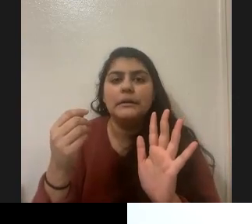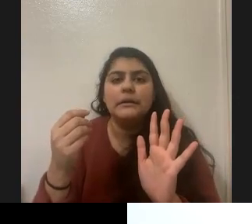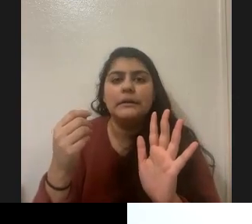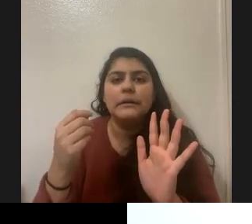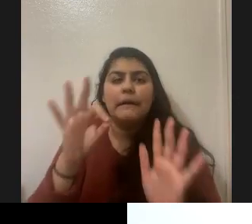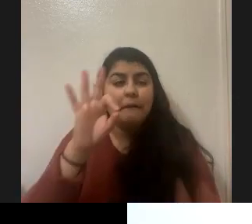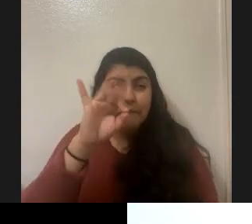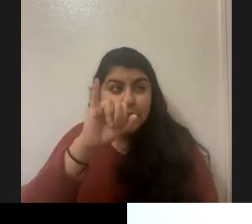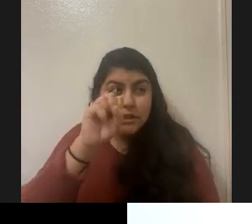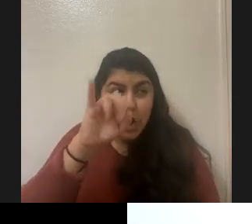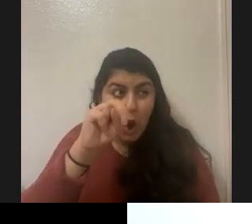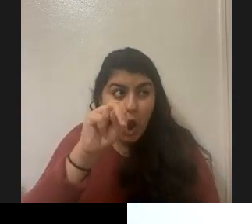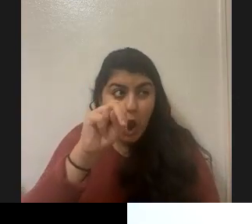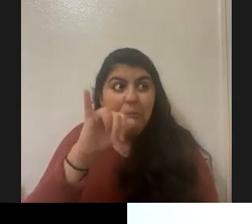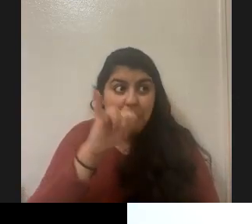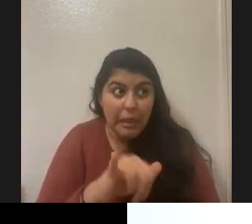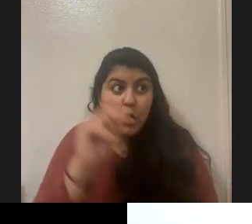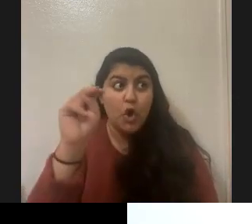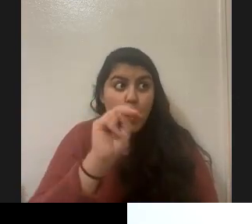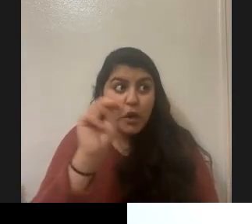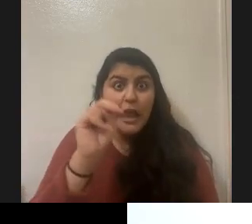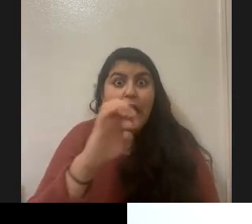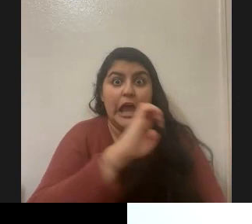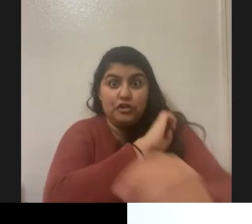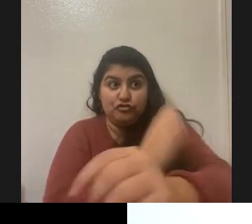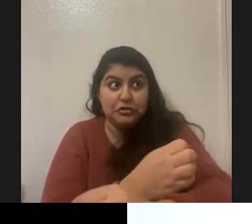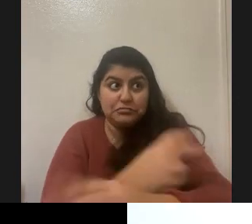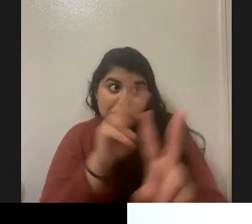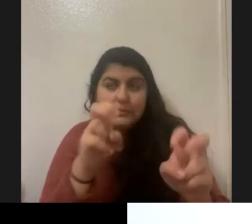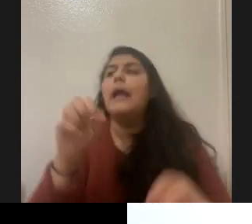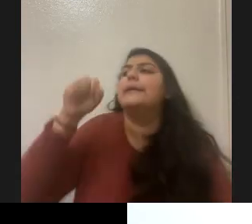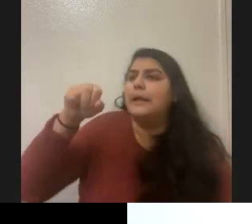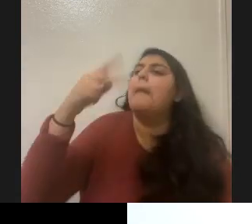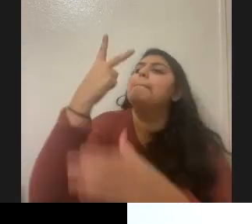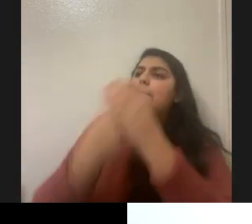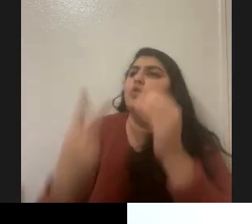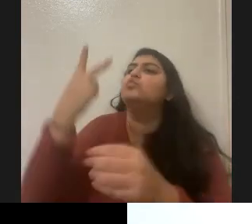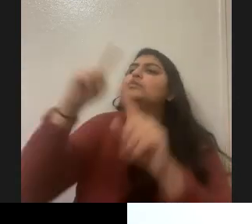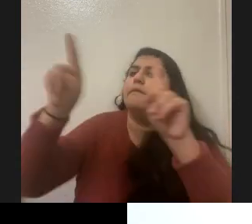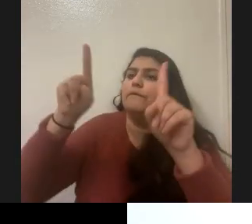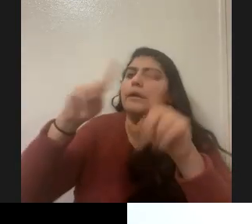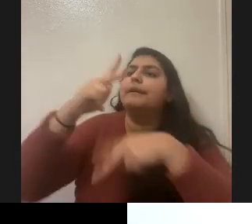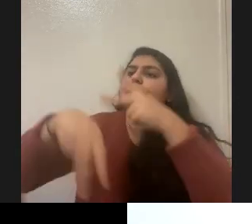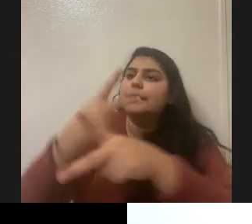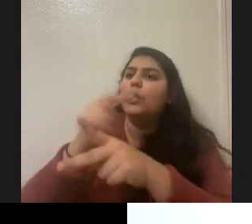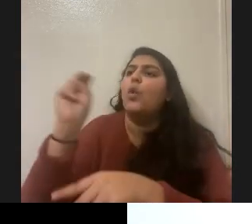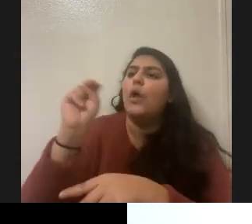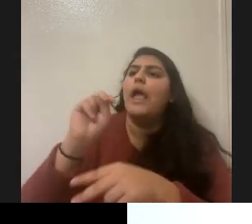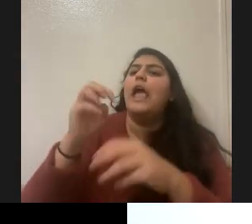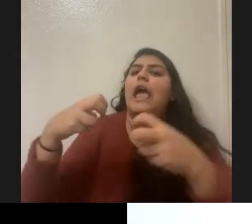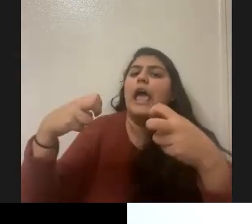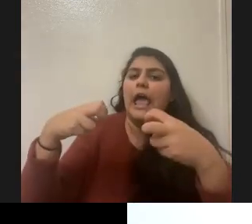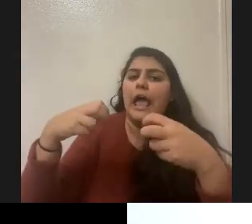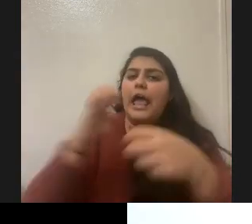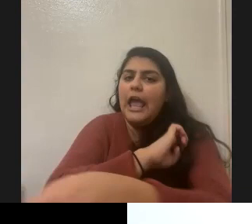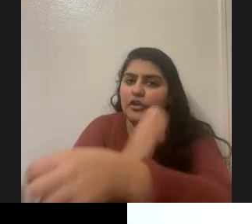that nuclear energy effectively? Yeah, they're both two different forms of nuclear energy. The problem with fission is, as I think we